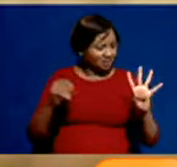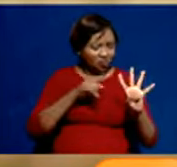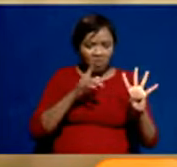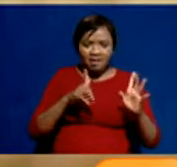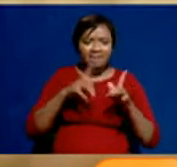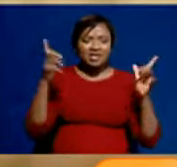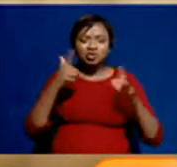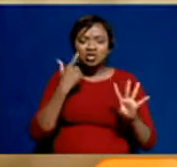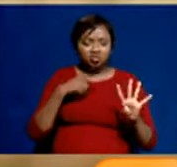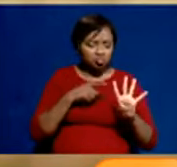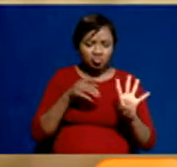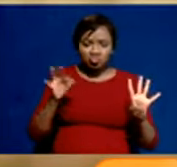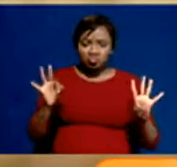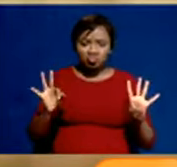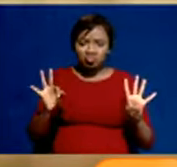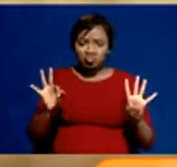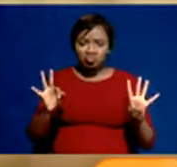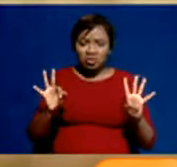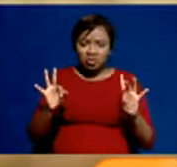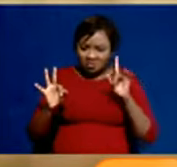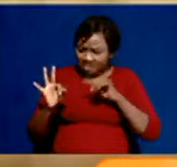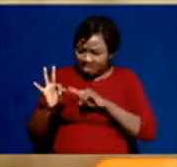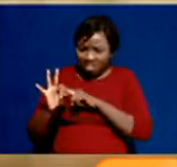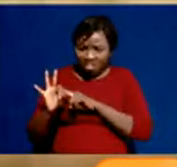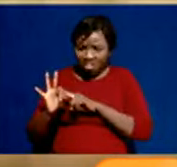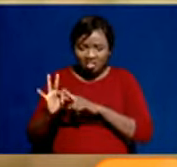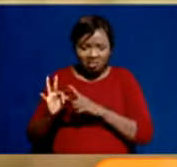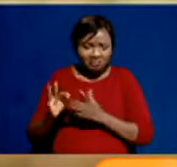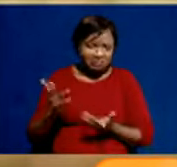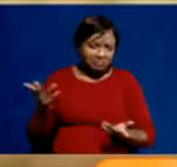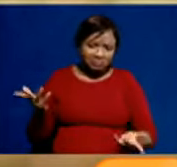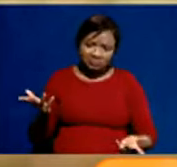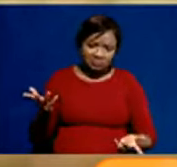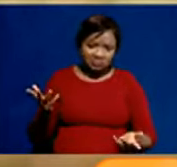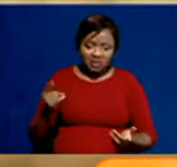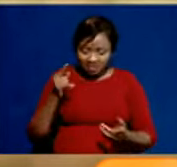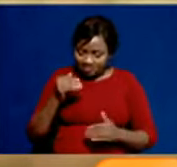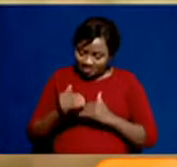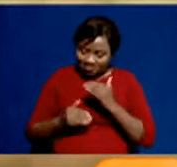panel. So I'm saying the process was flawed.